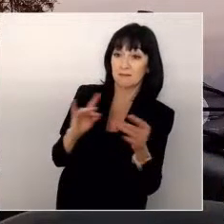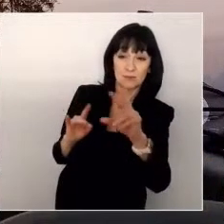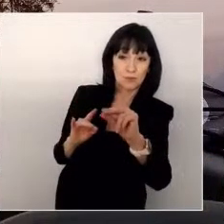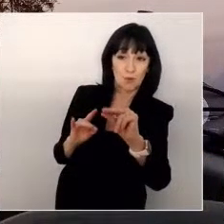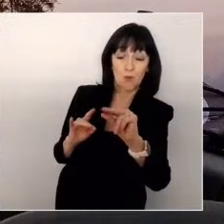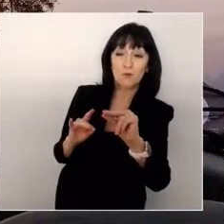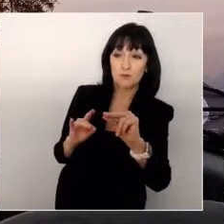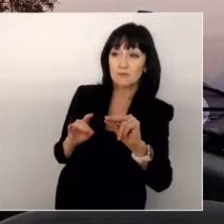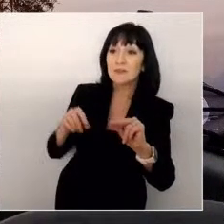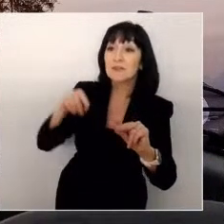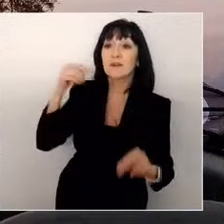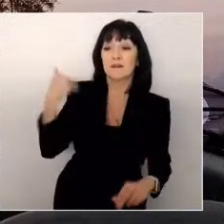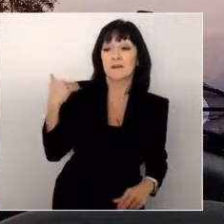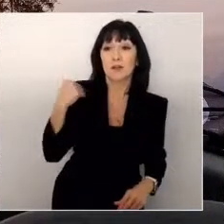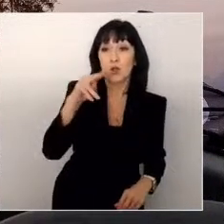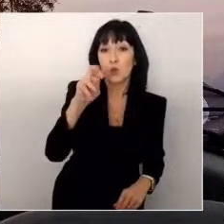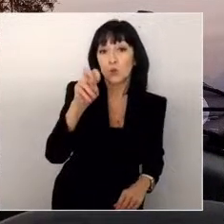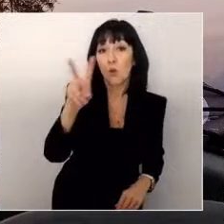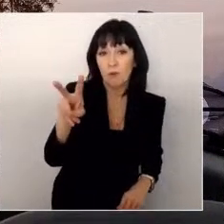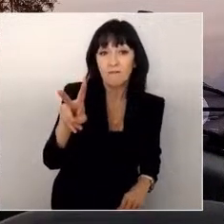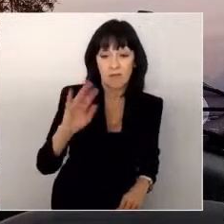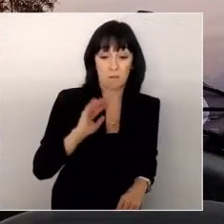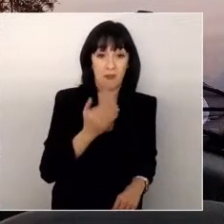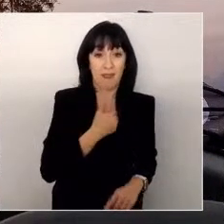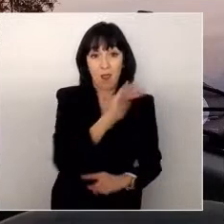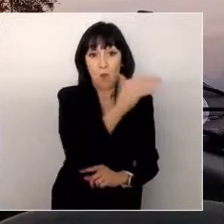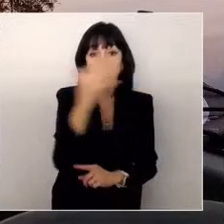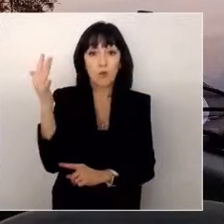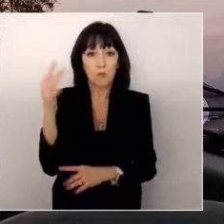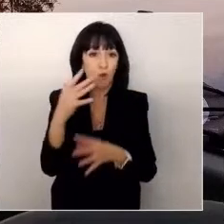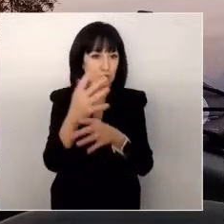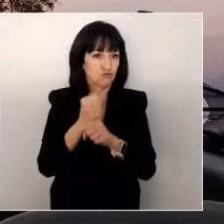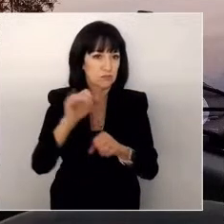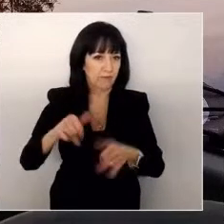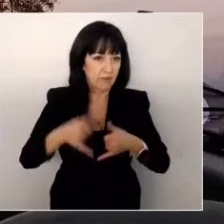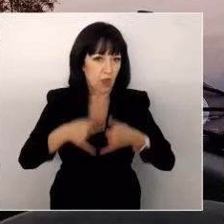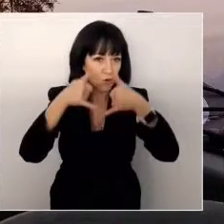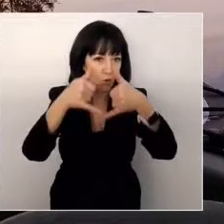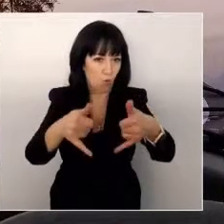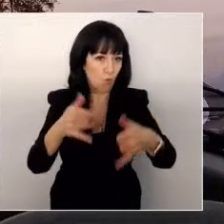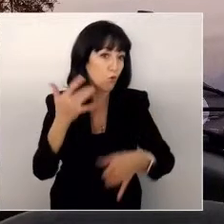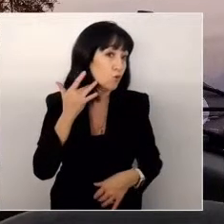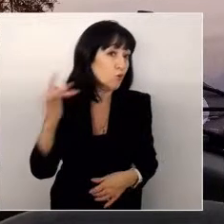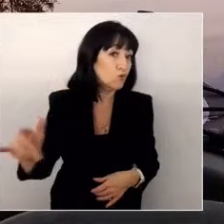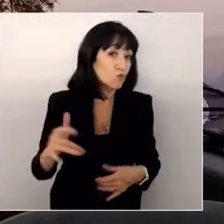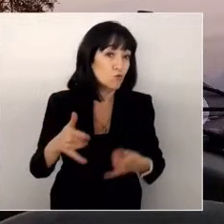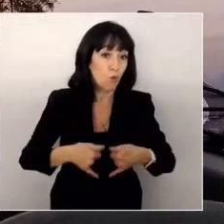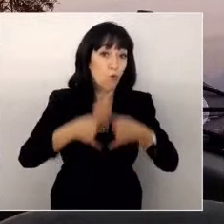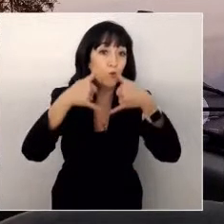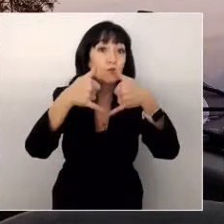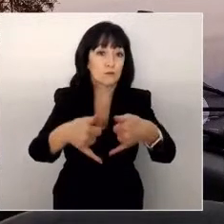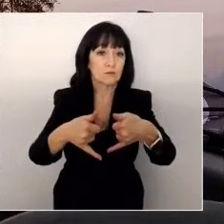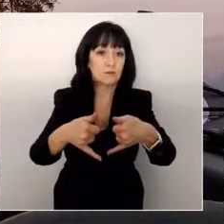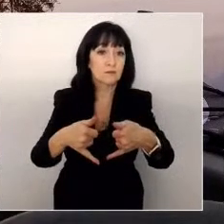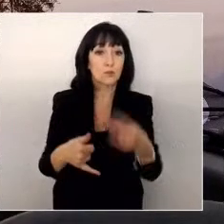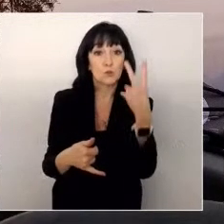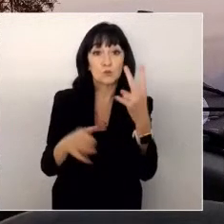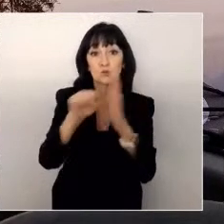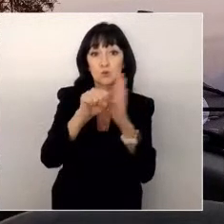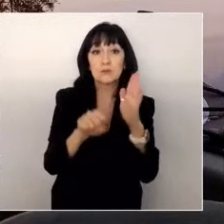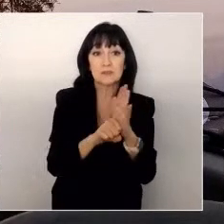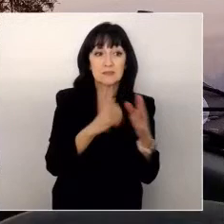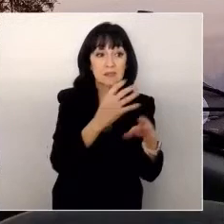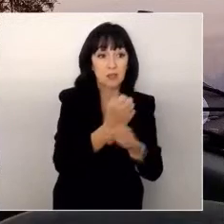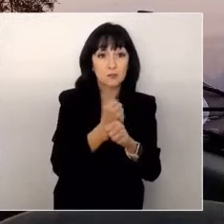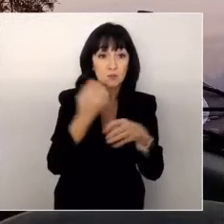again received the National Gold Medal for Excellence, and Delaware is only one of 2 states to win this award.